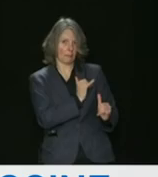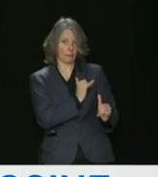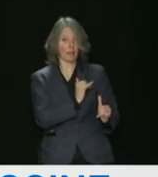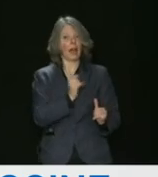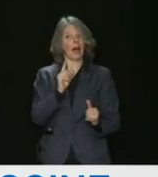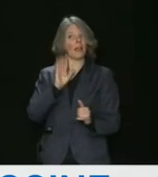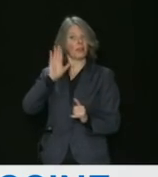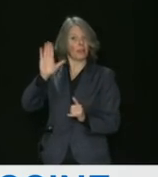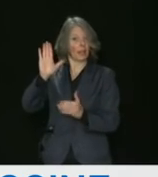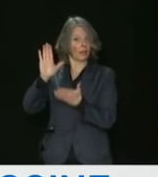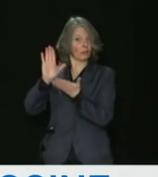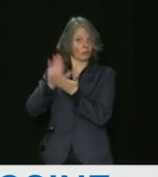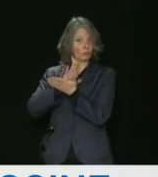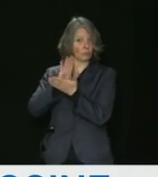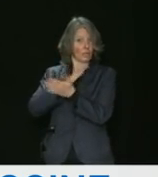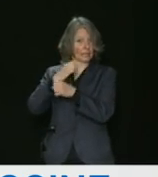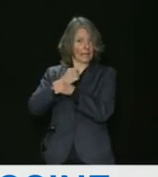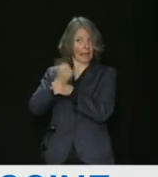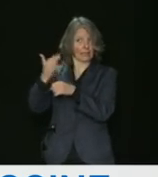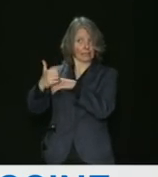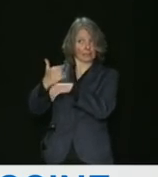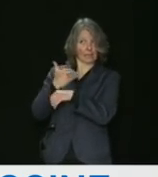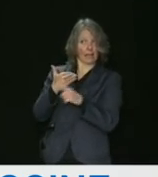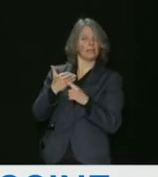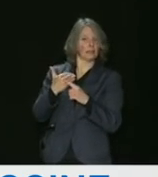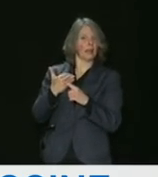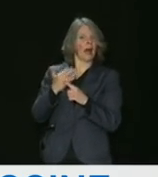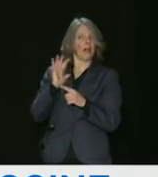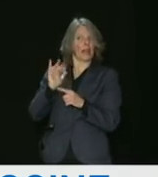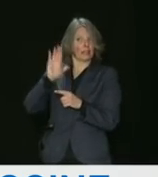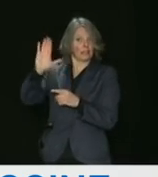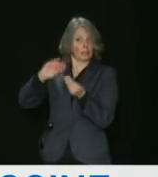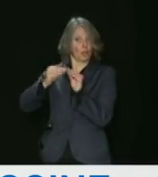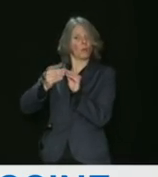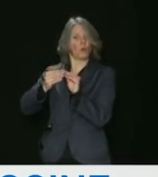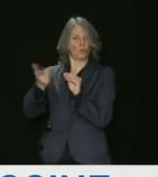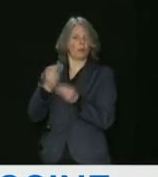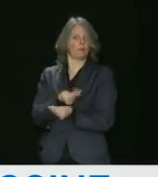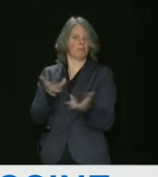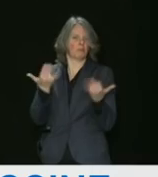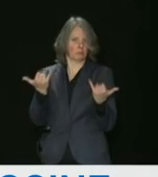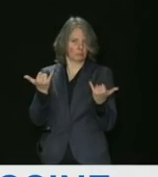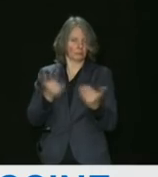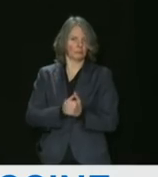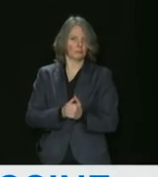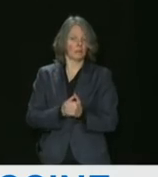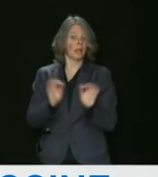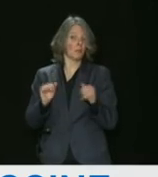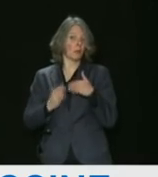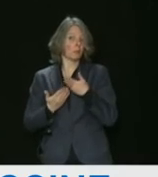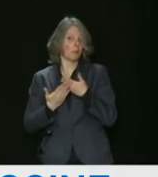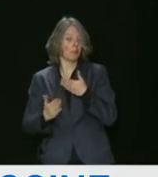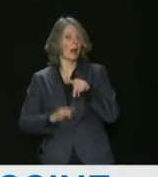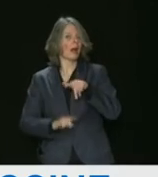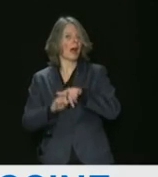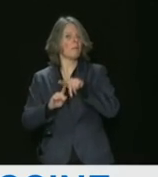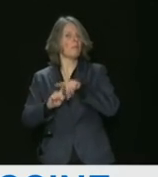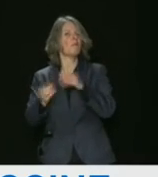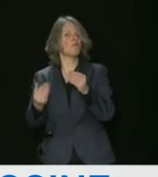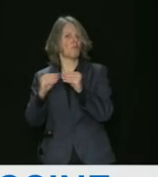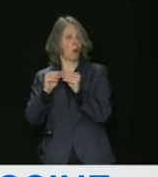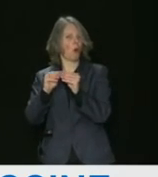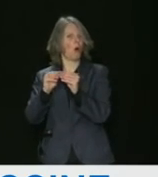efficacy rate that we are putting forward at present. It is possible that there will be data as we saw